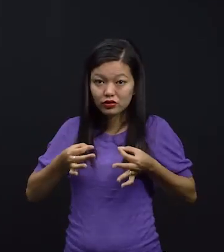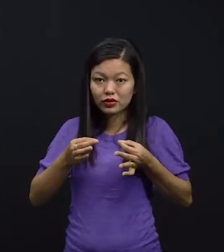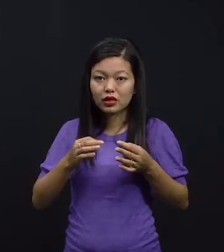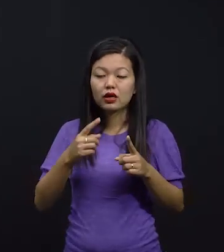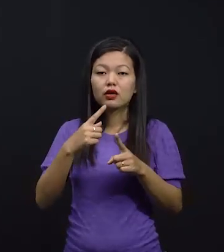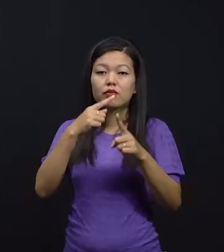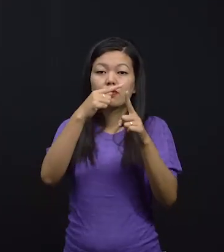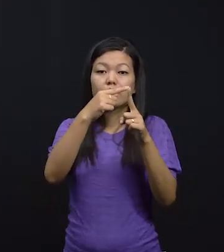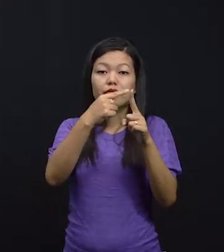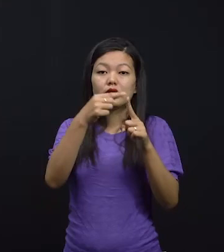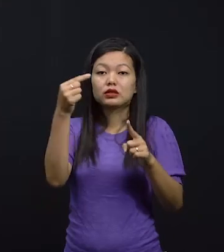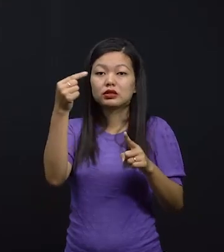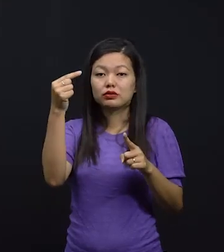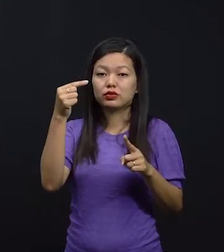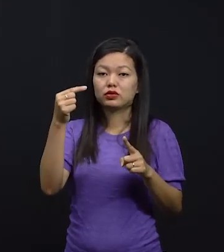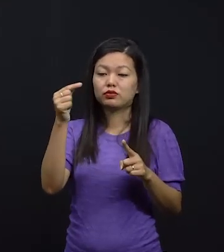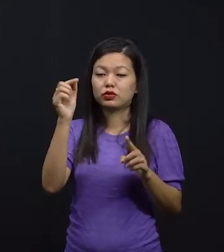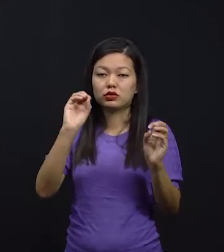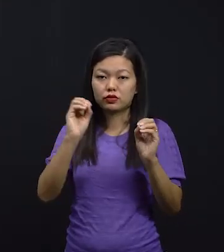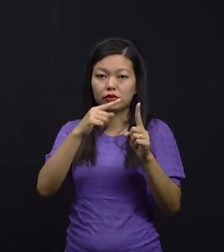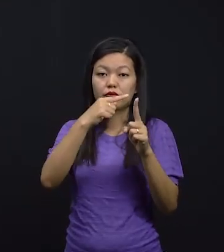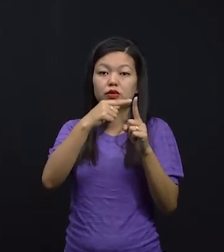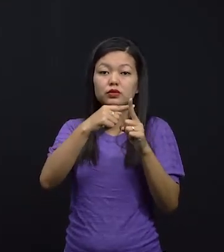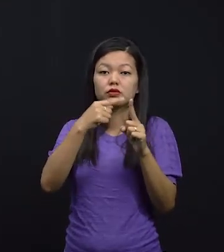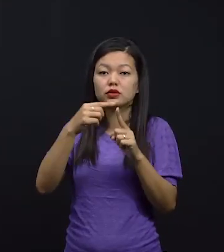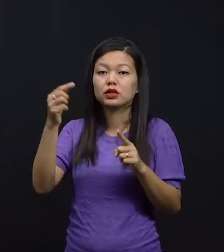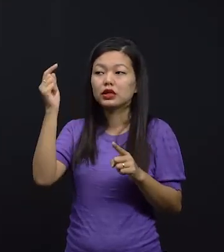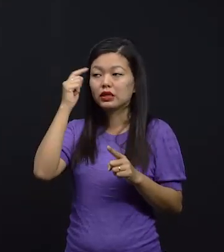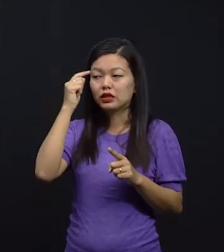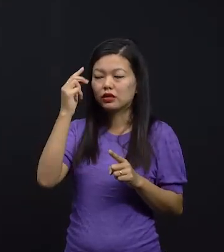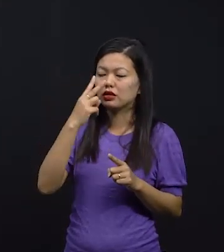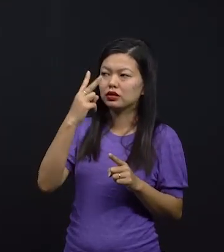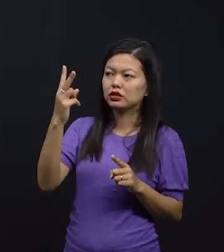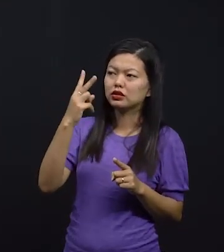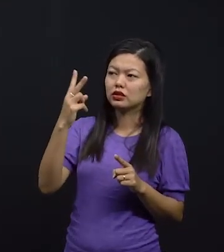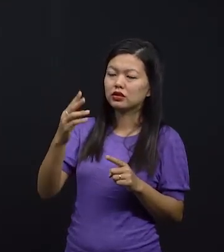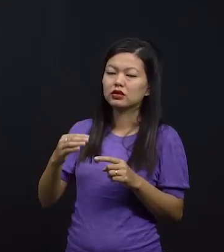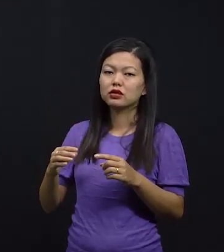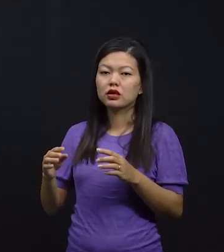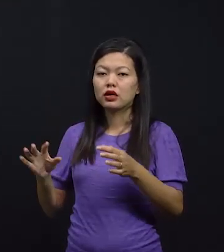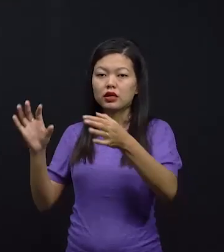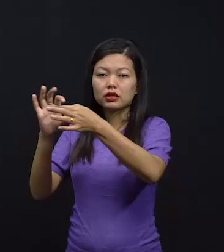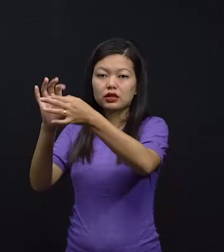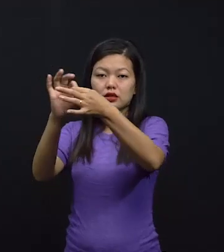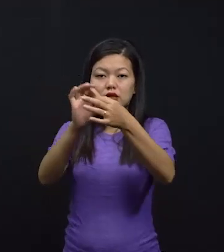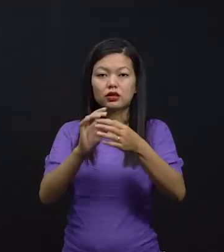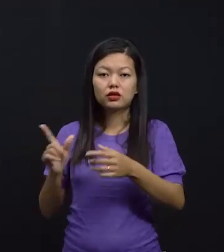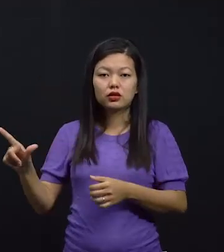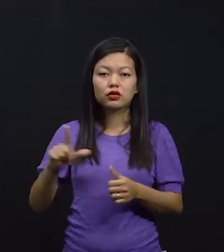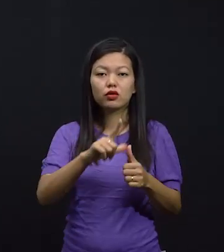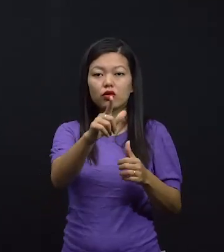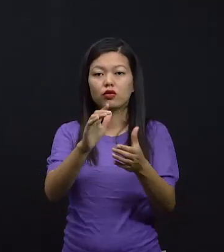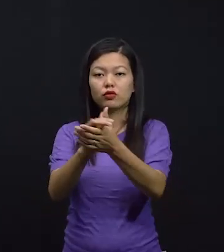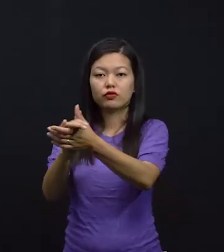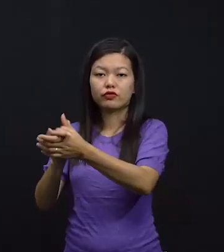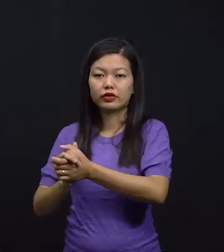find in that friend whom you consider to be an ordinary person like you. The same thing can be found in the bird.